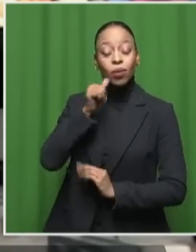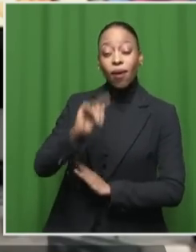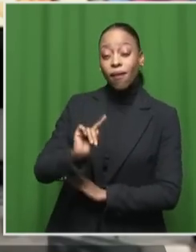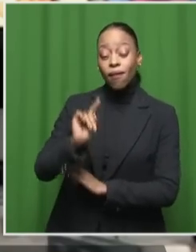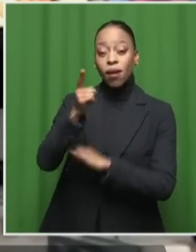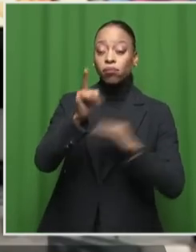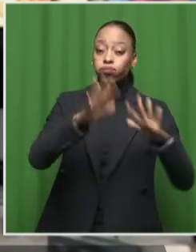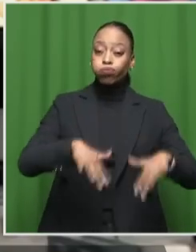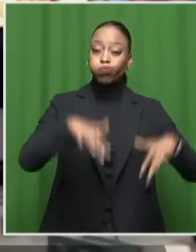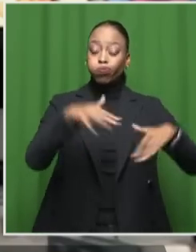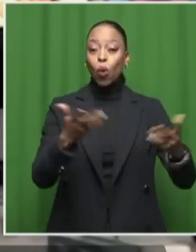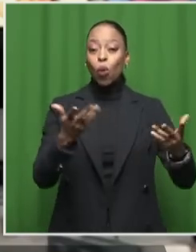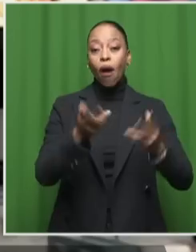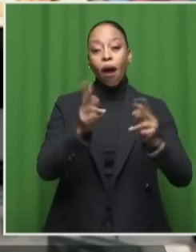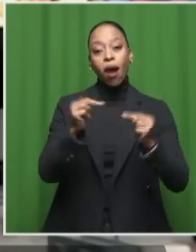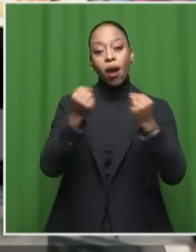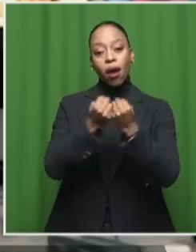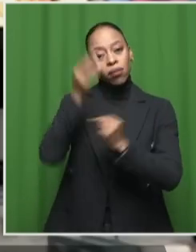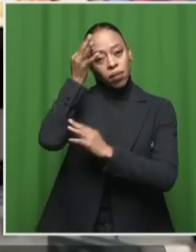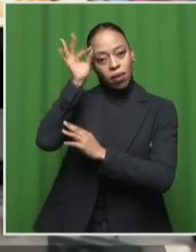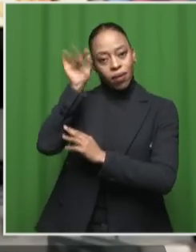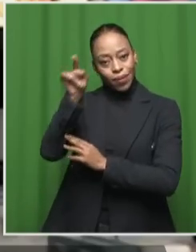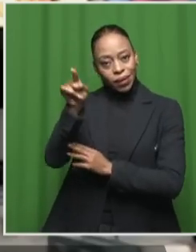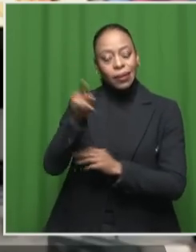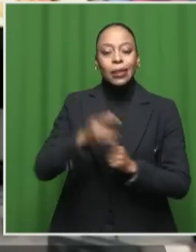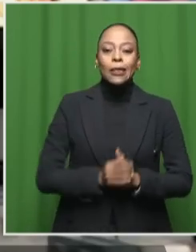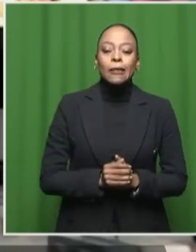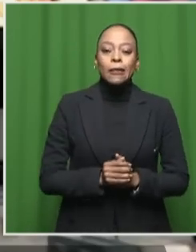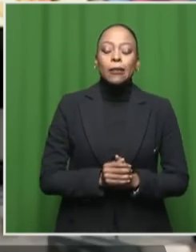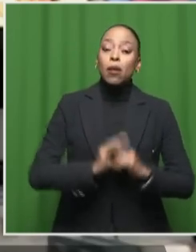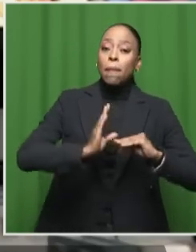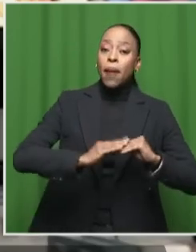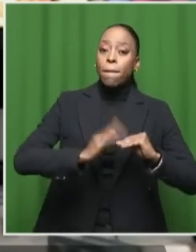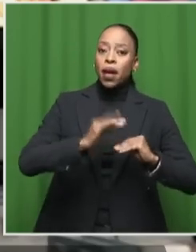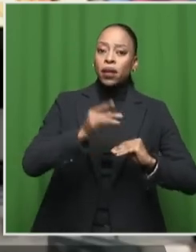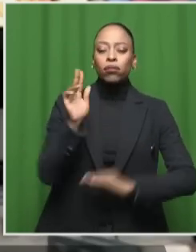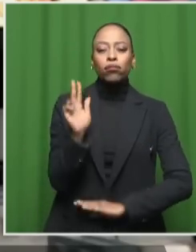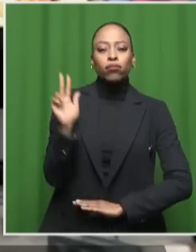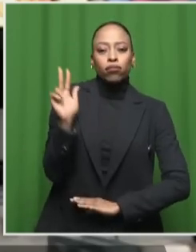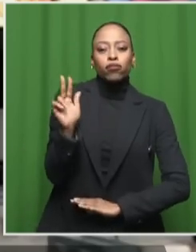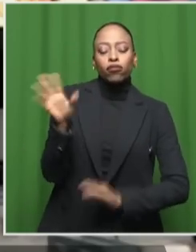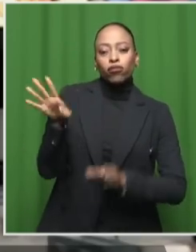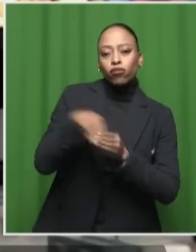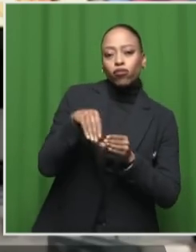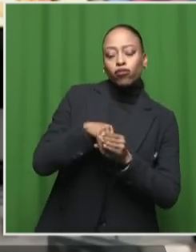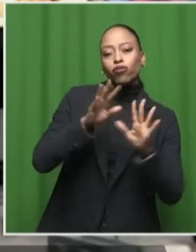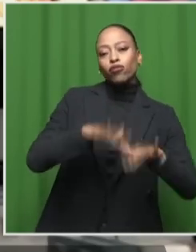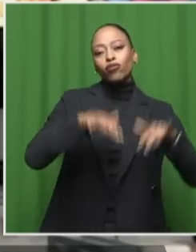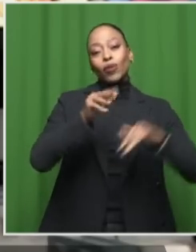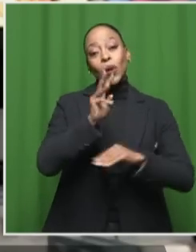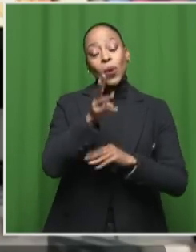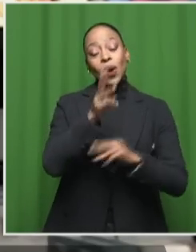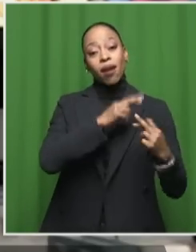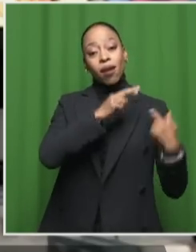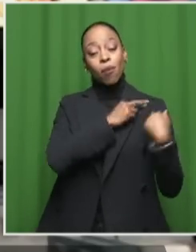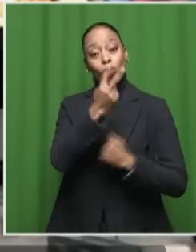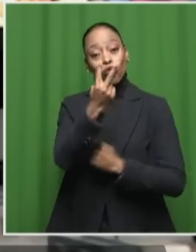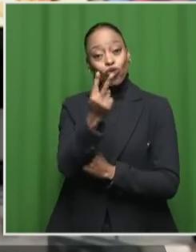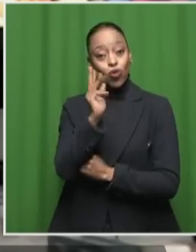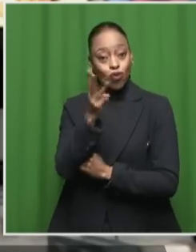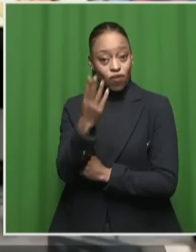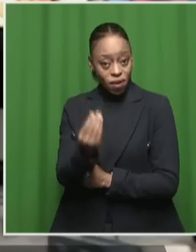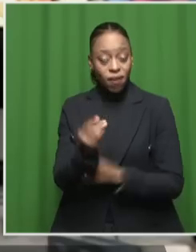sitting of the National Assembly. Members would be sworn in tomorrow and have two tasks. The first task